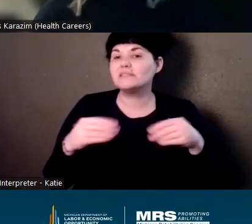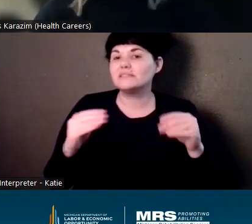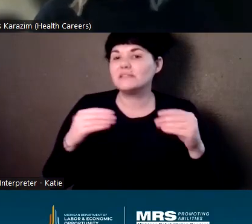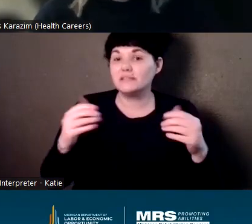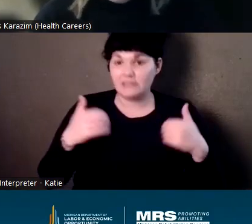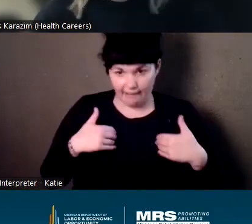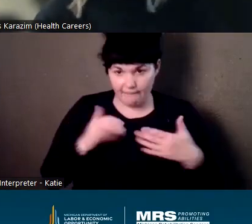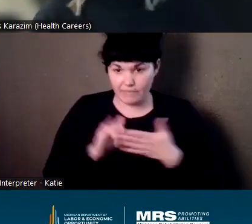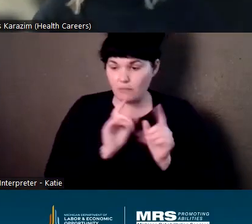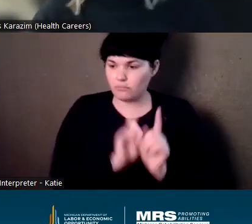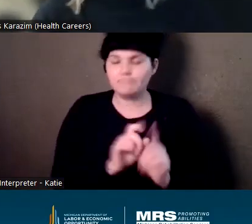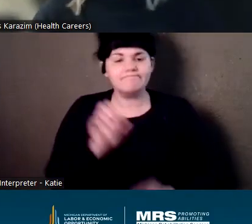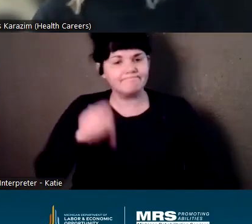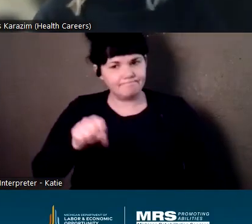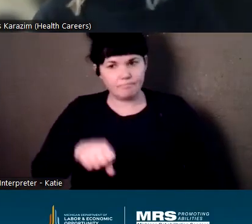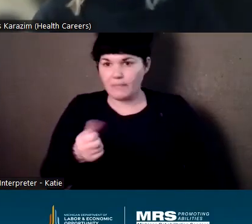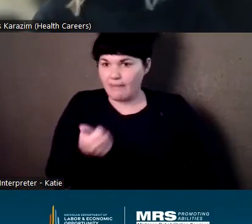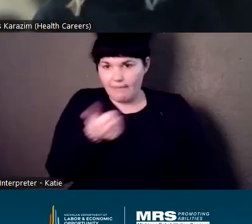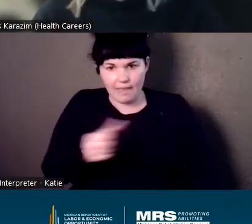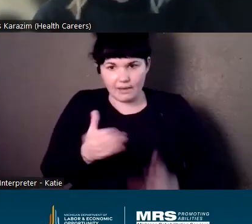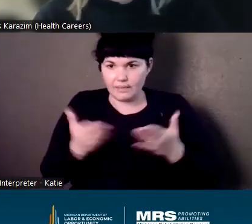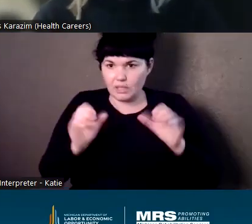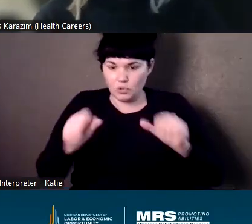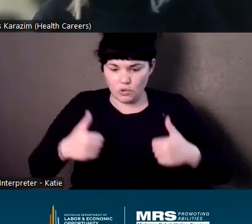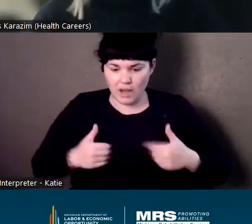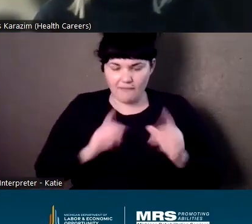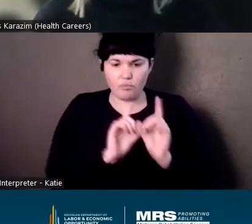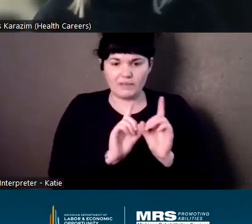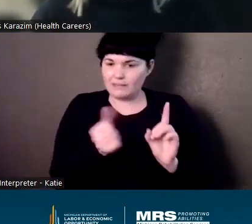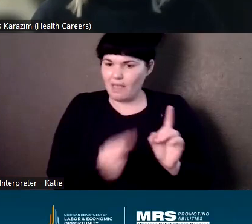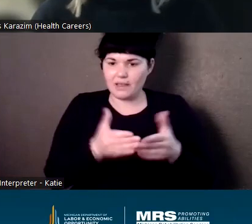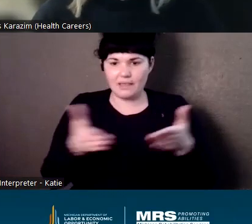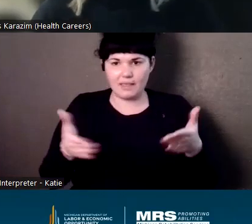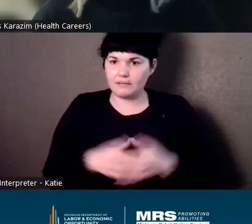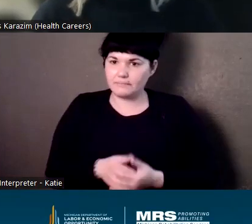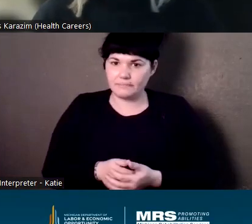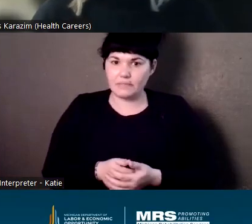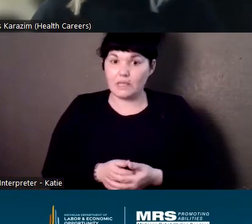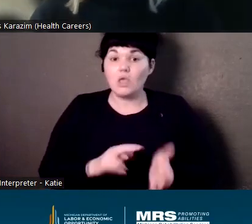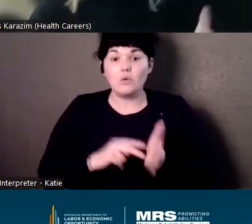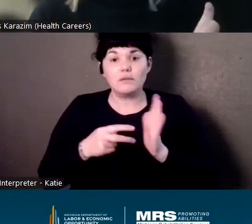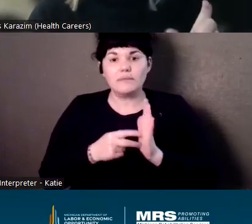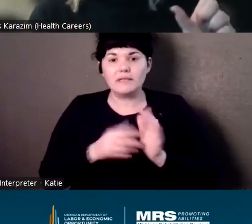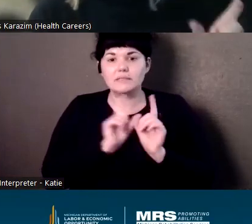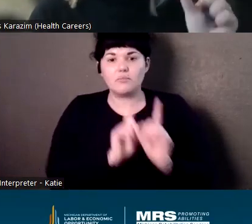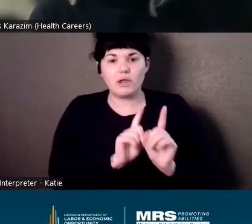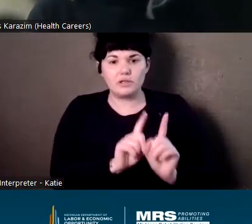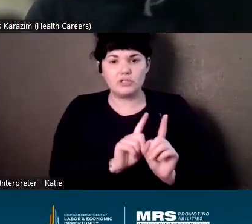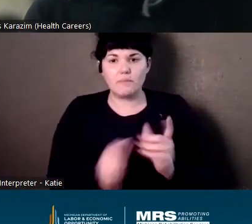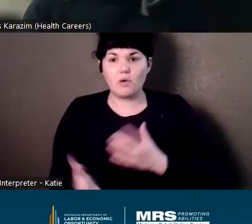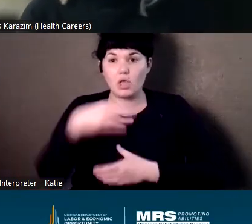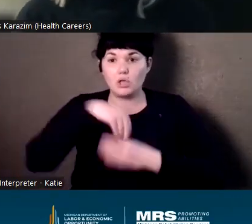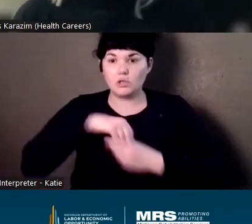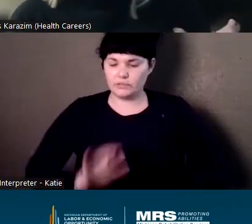be apprenticed. And what that means is that an apprenticeship includes a formal